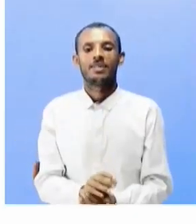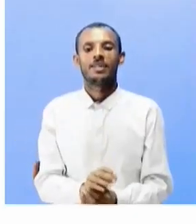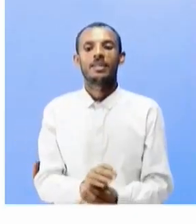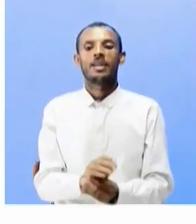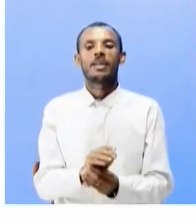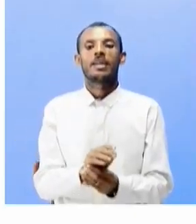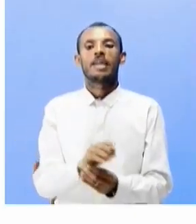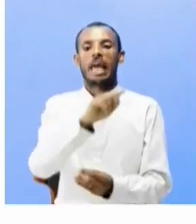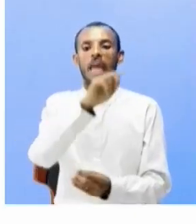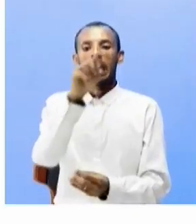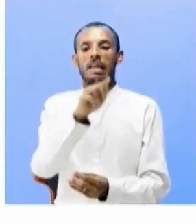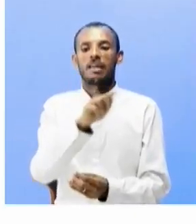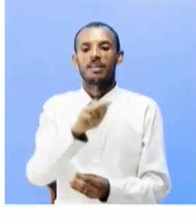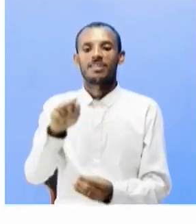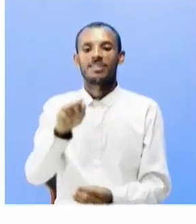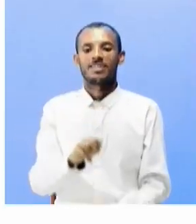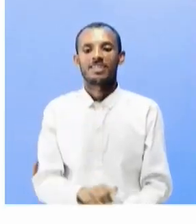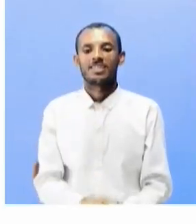integers